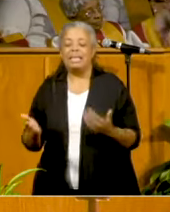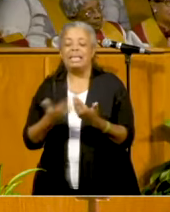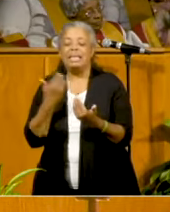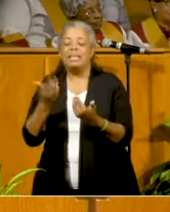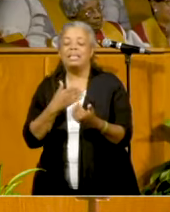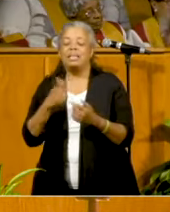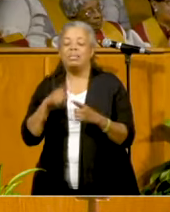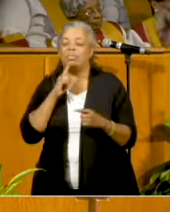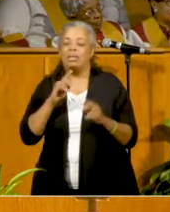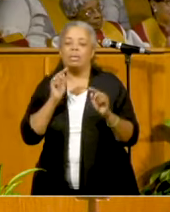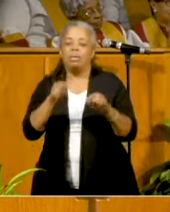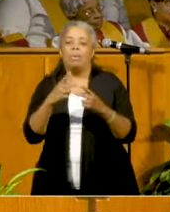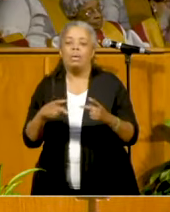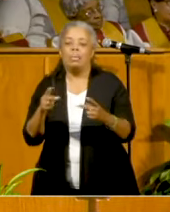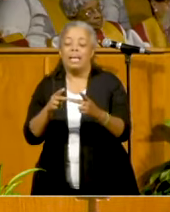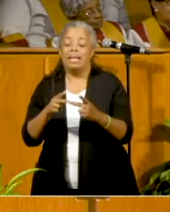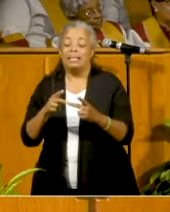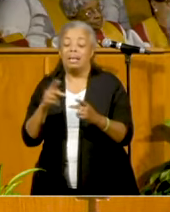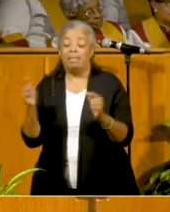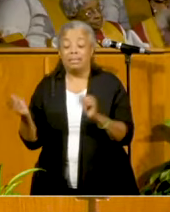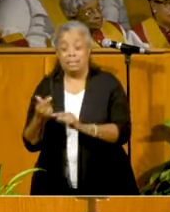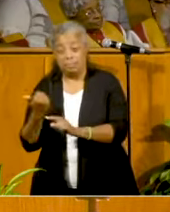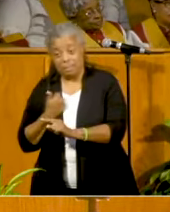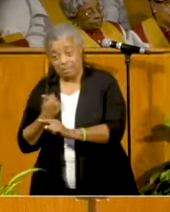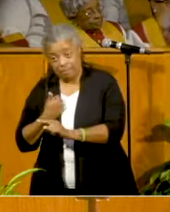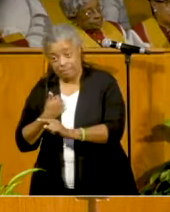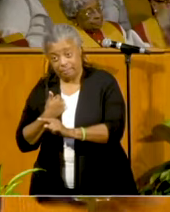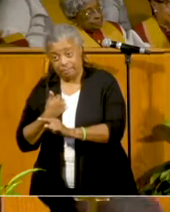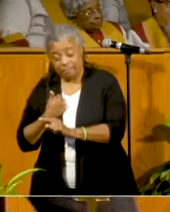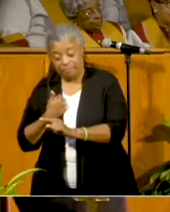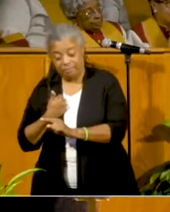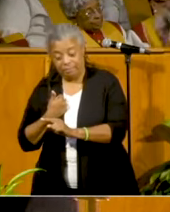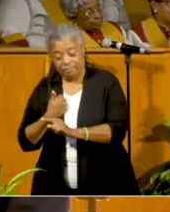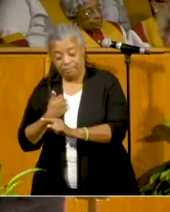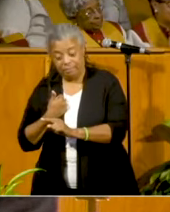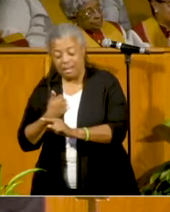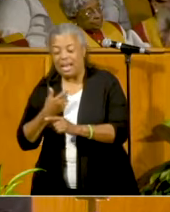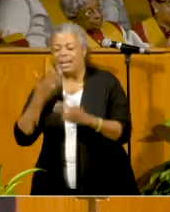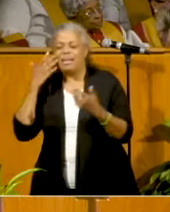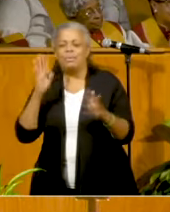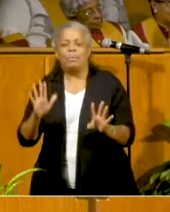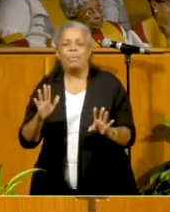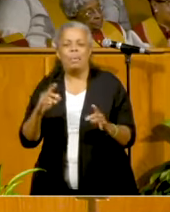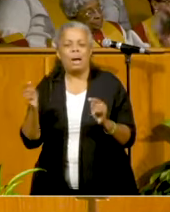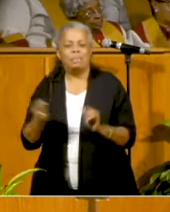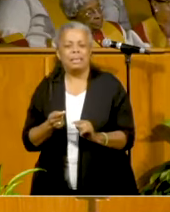to slip into a place of sin and not know it.